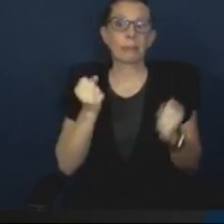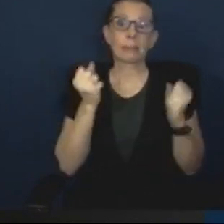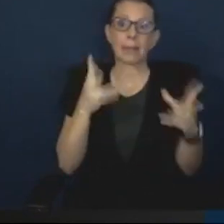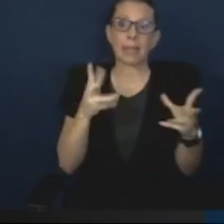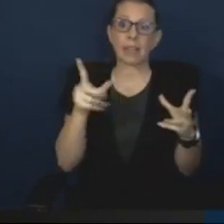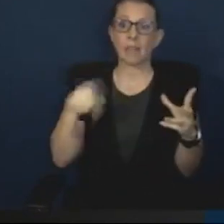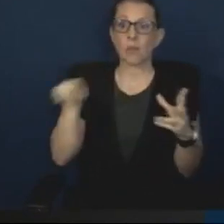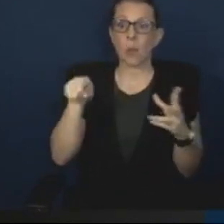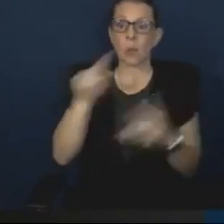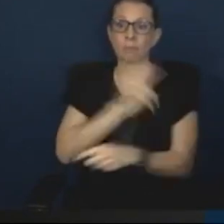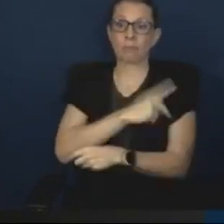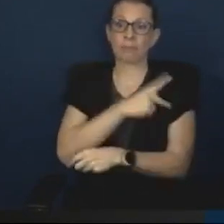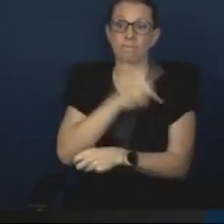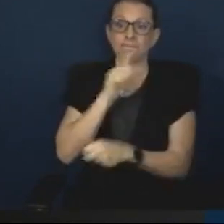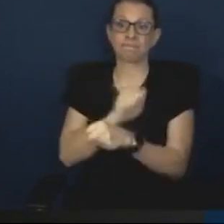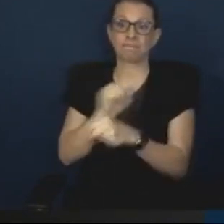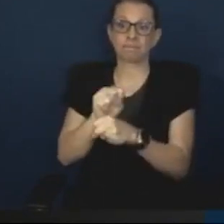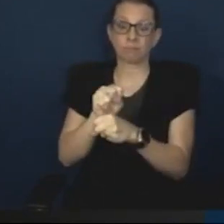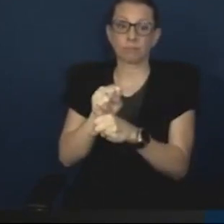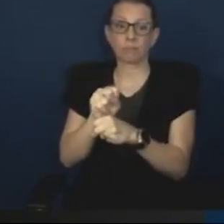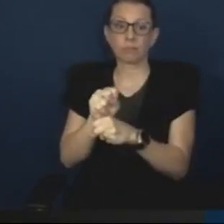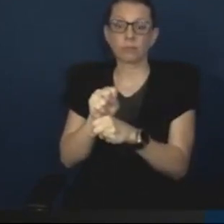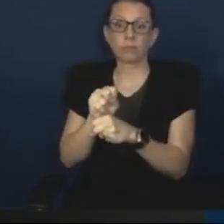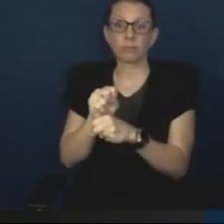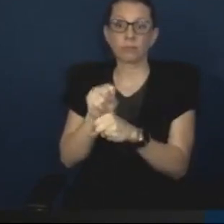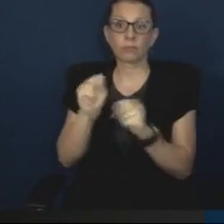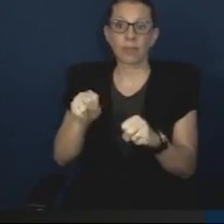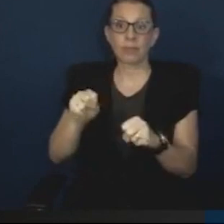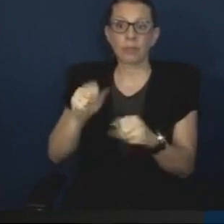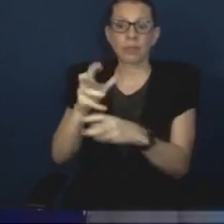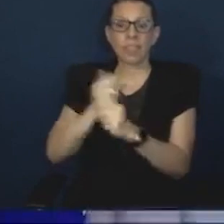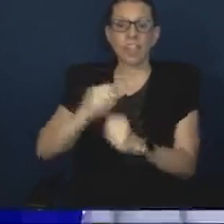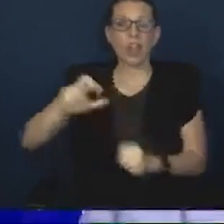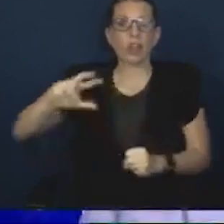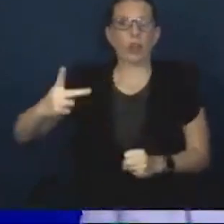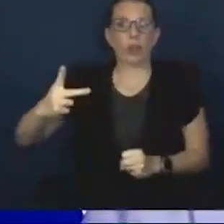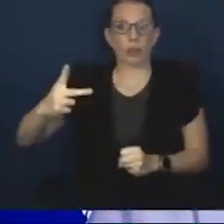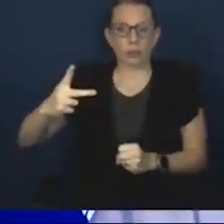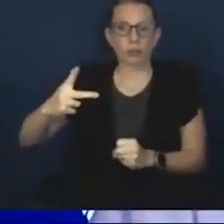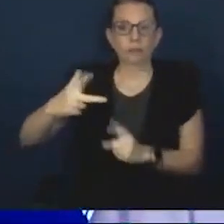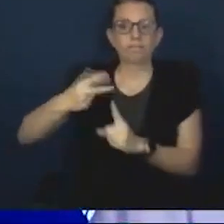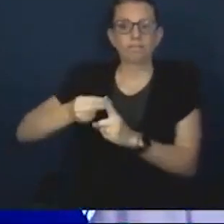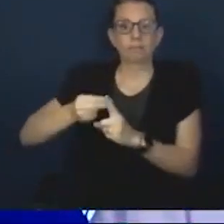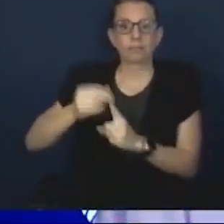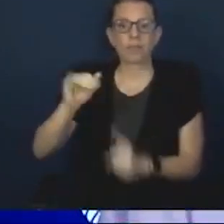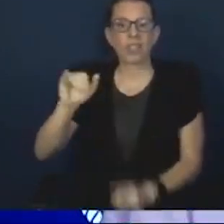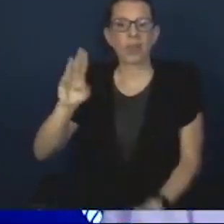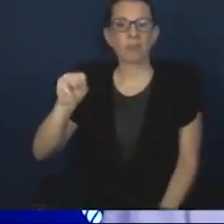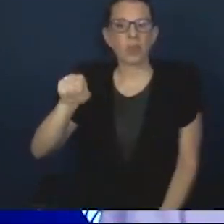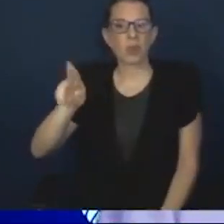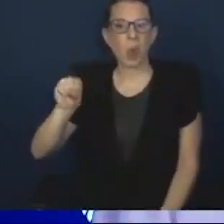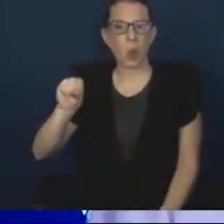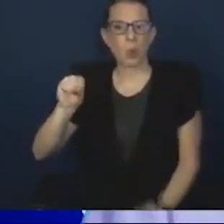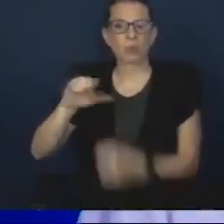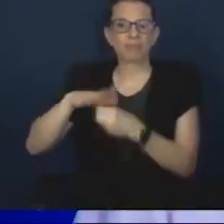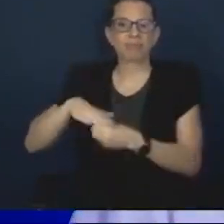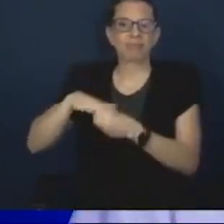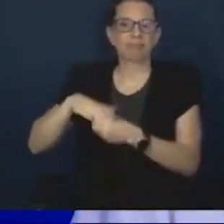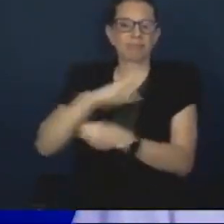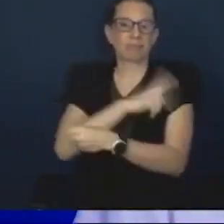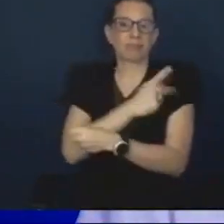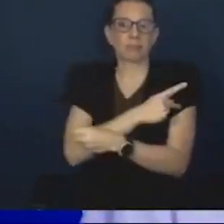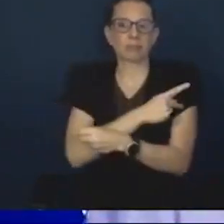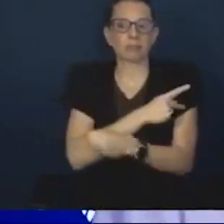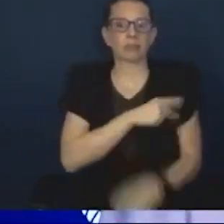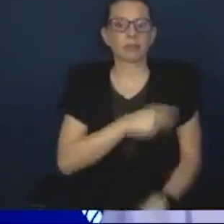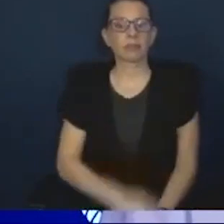actually able to get third doses, so they are immunosuppressed patients. We still have 48 additional patients as well in